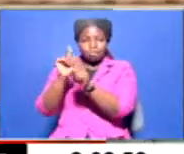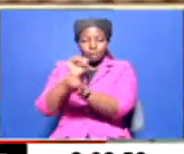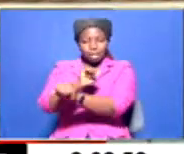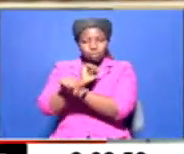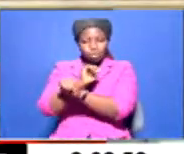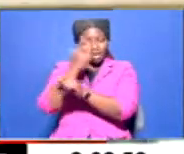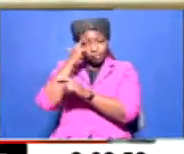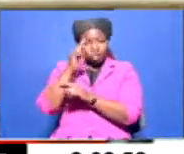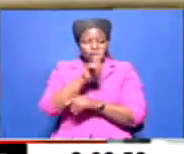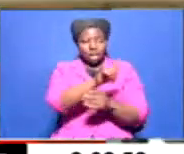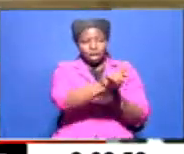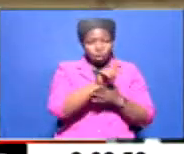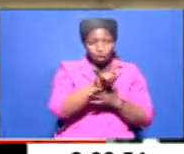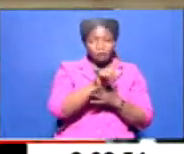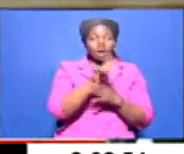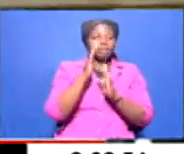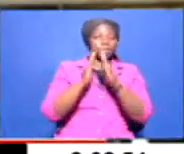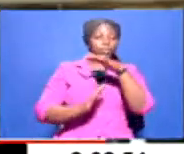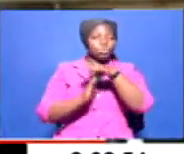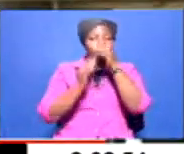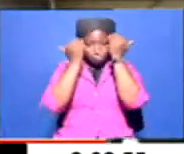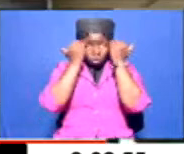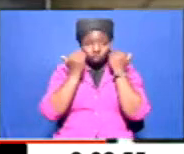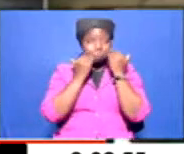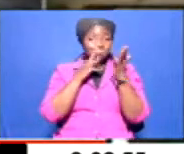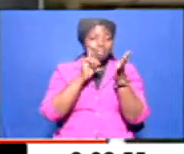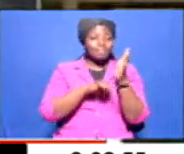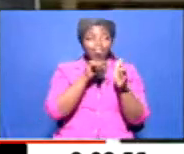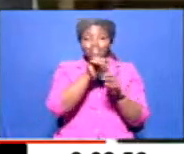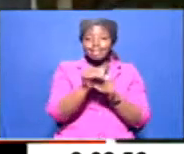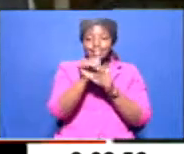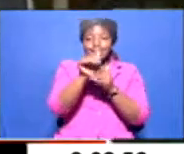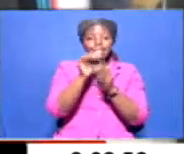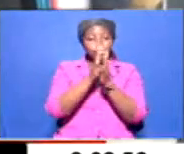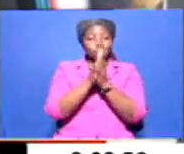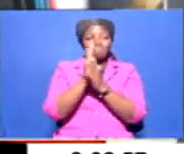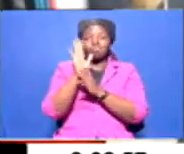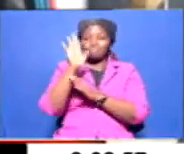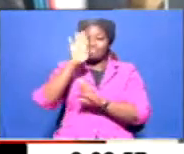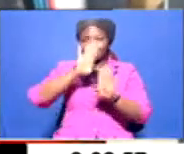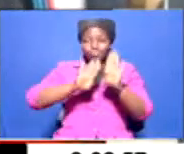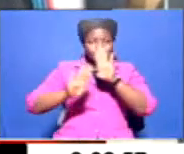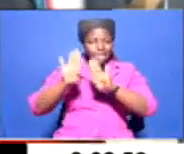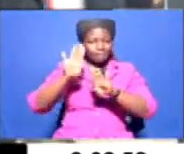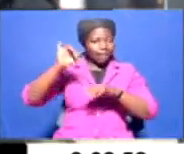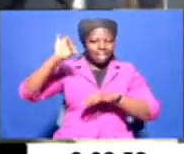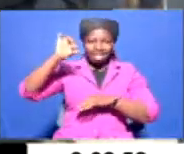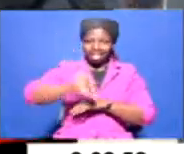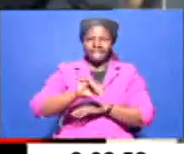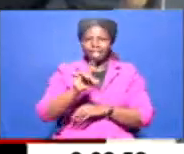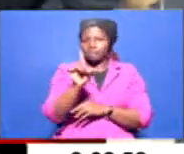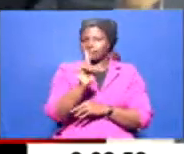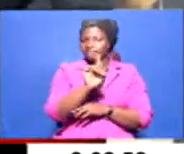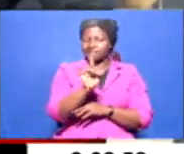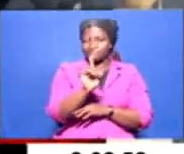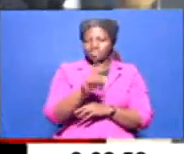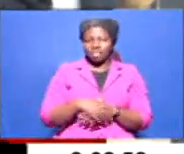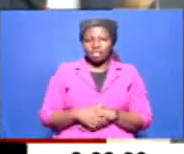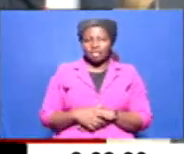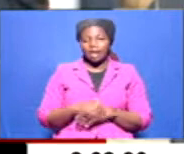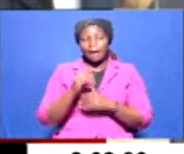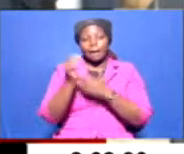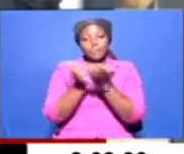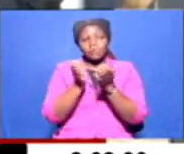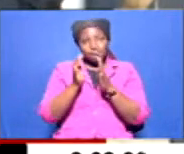Supreme Court has declared that this did not amount to gross misconduct. Meanwhile, a businessman, Michael